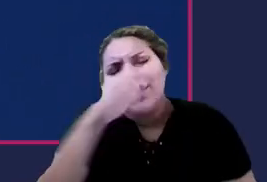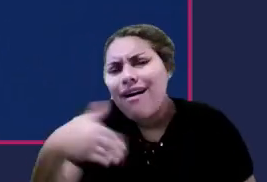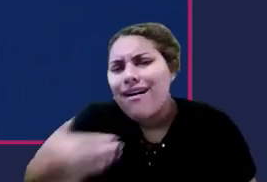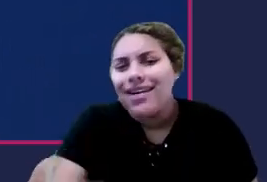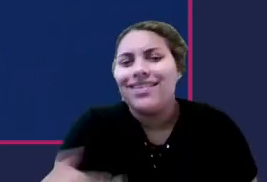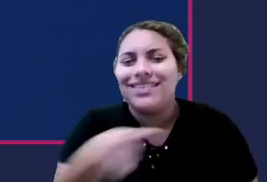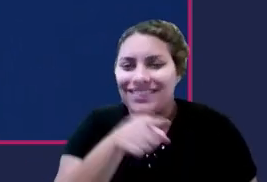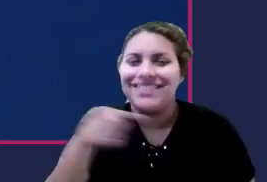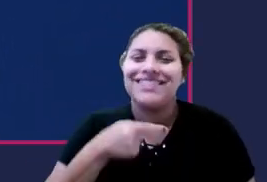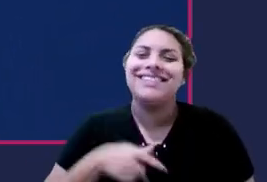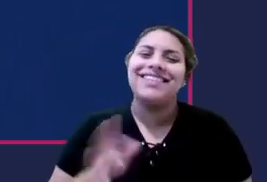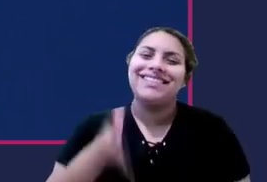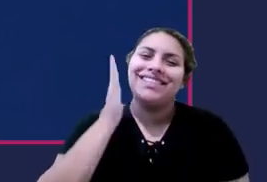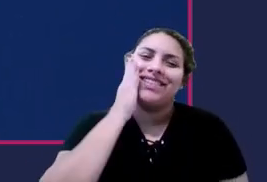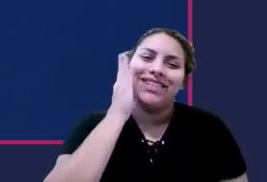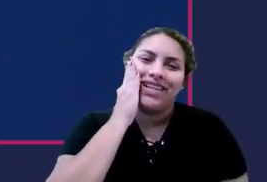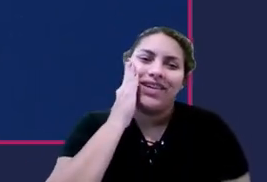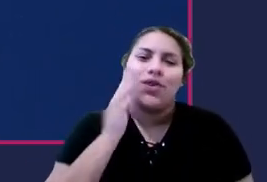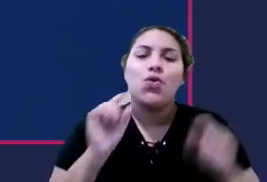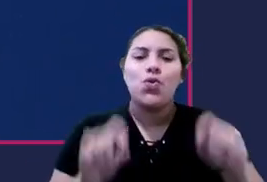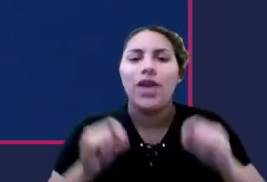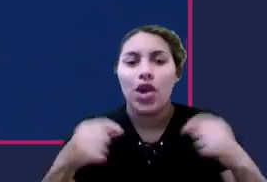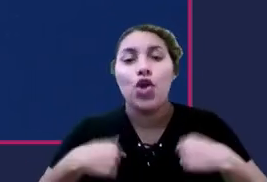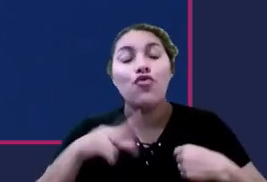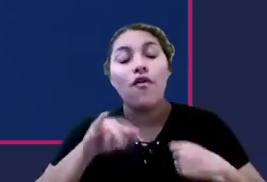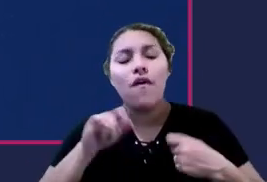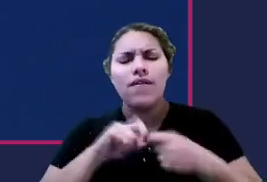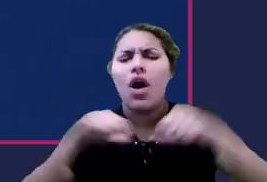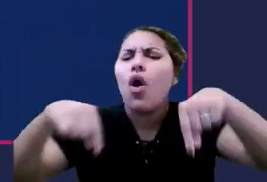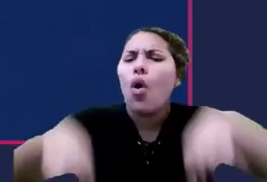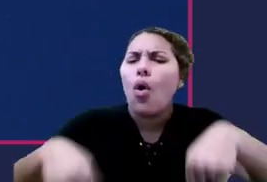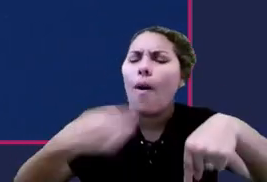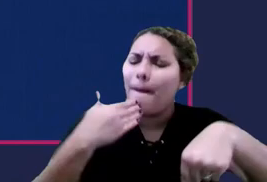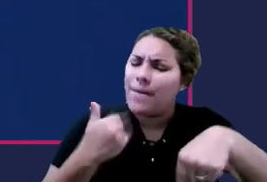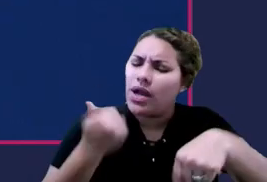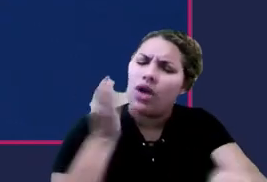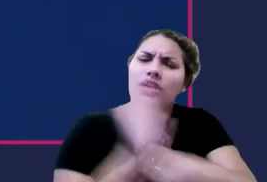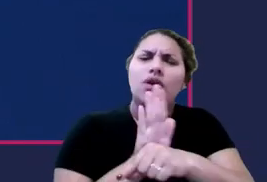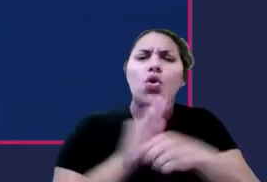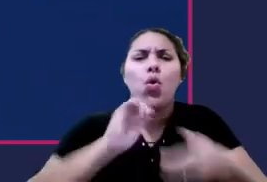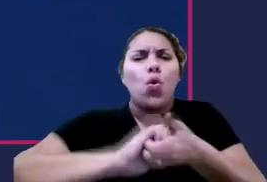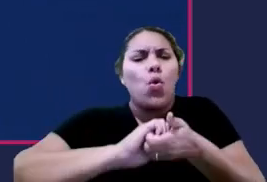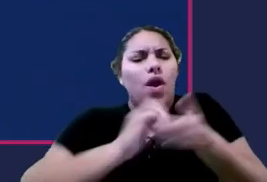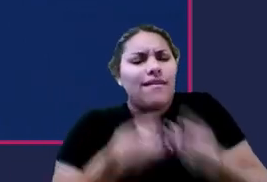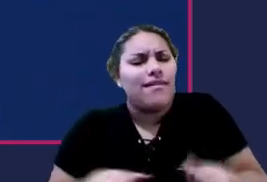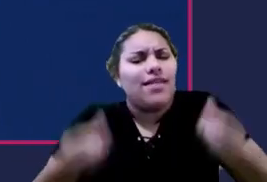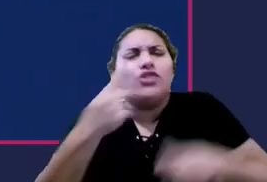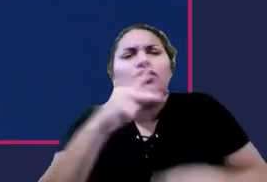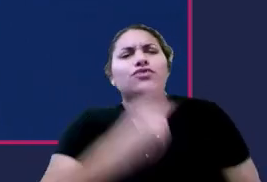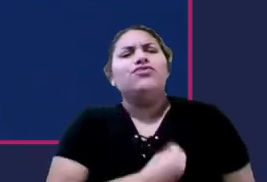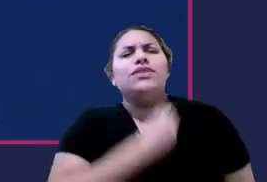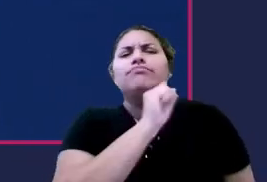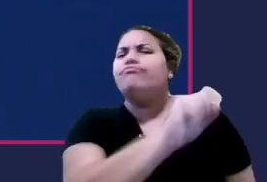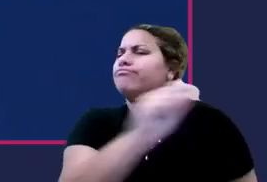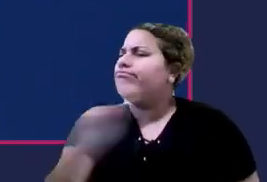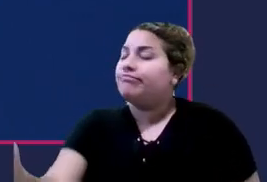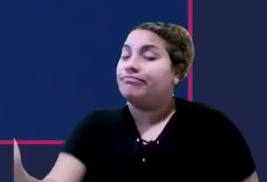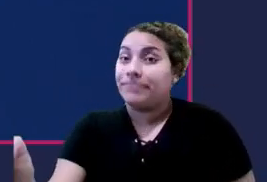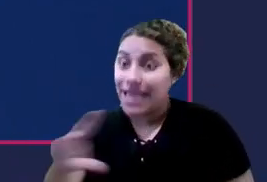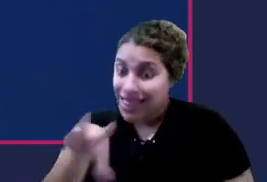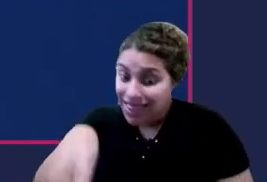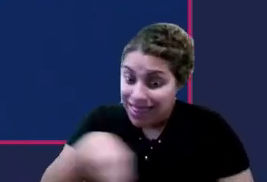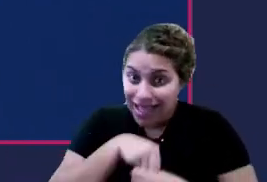every day. You know what I'm talking about, right? What am I gonna do today to improve the quality of